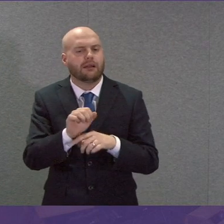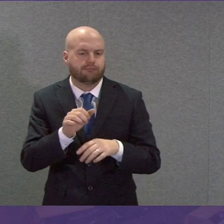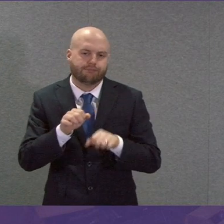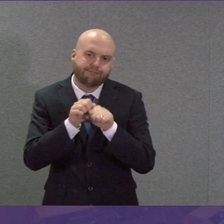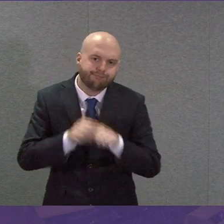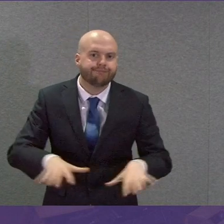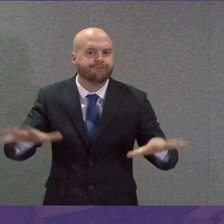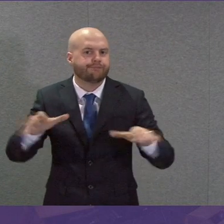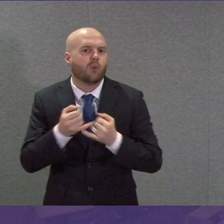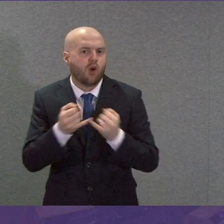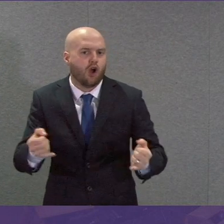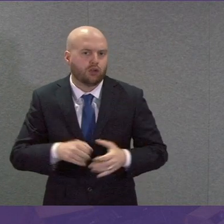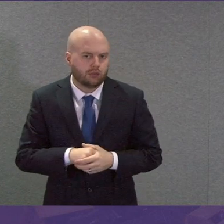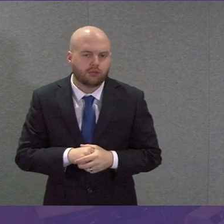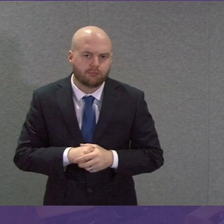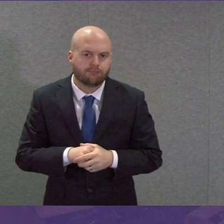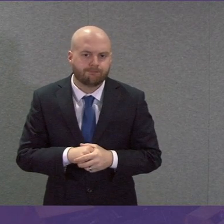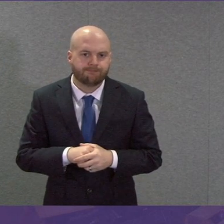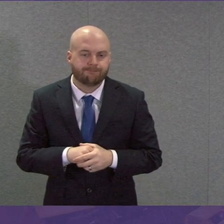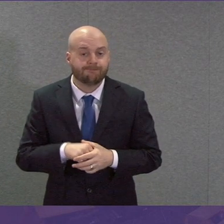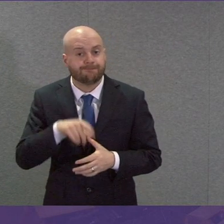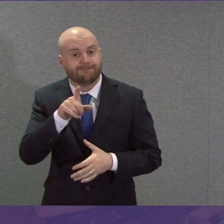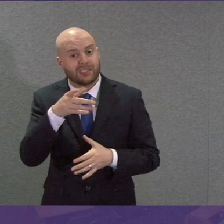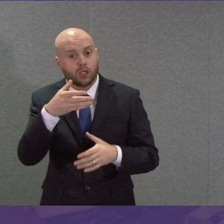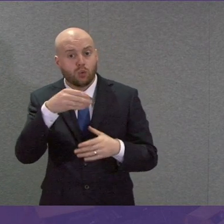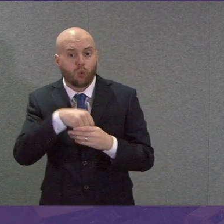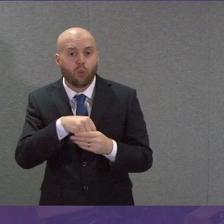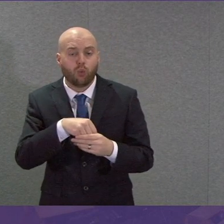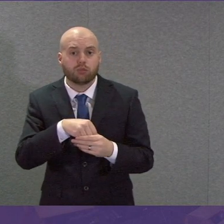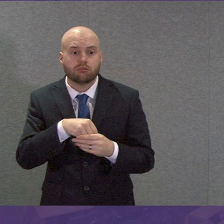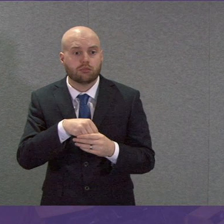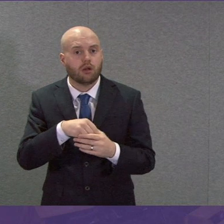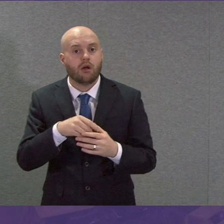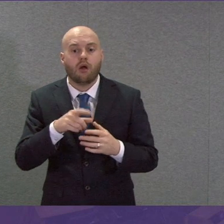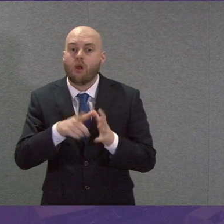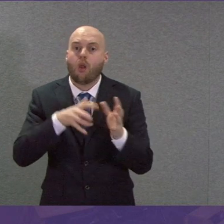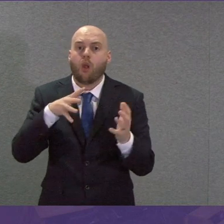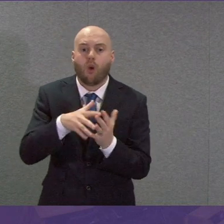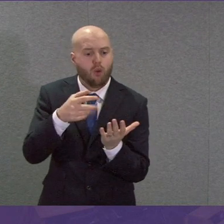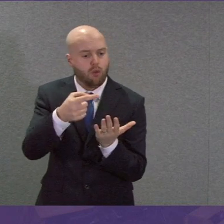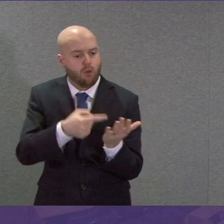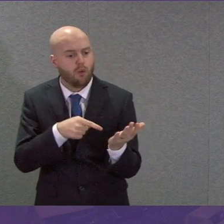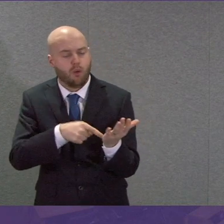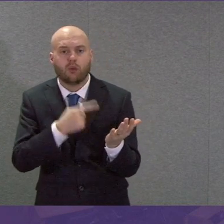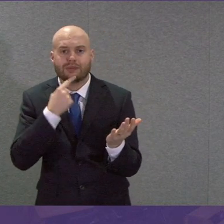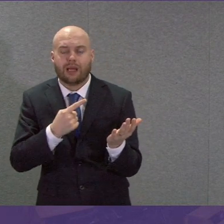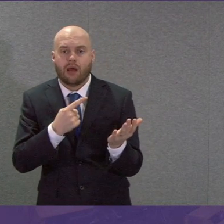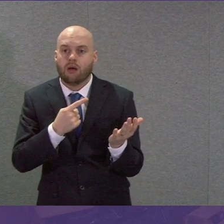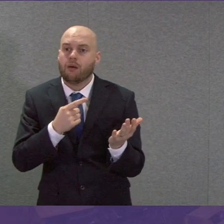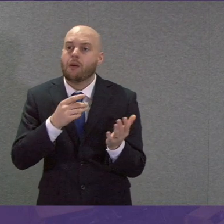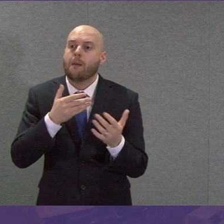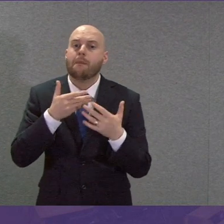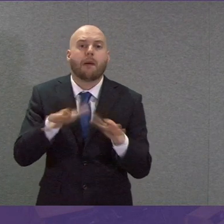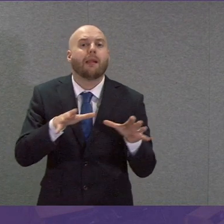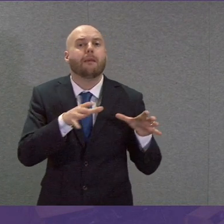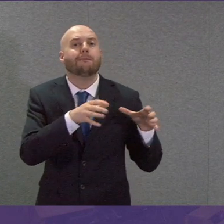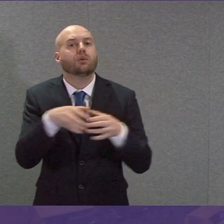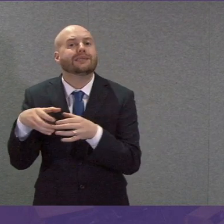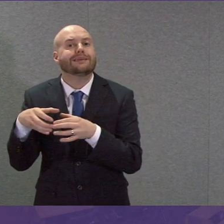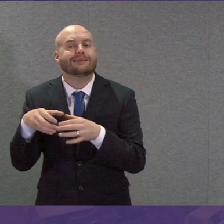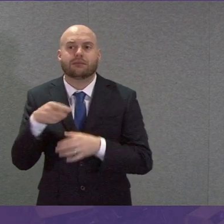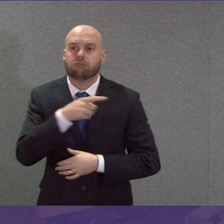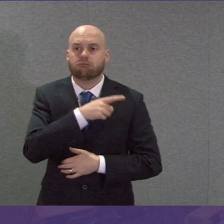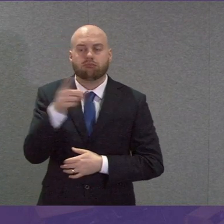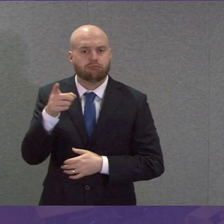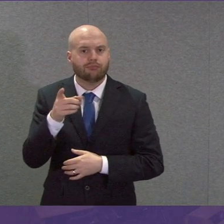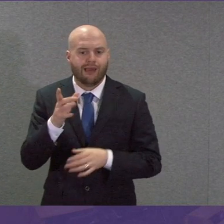it. This includes reference to legislation that might be necessary in order to ensure that public bodies across the UK have the tools